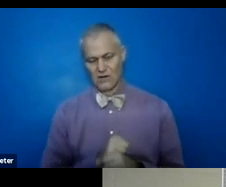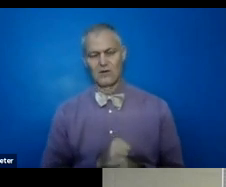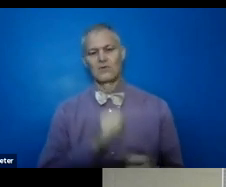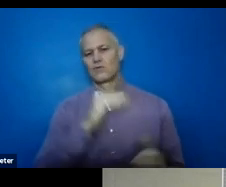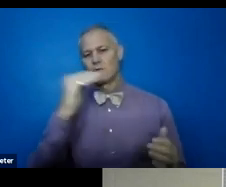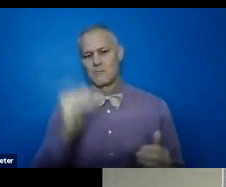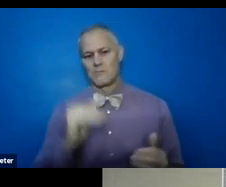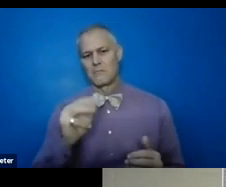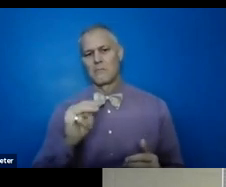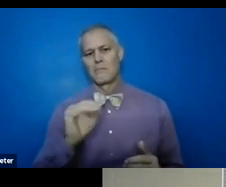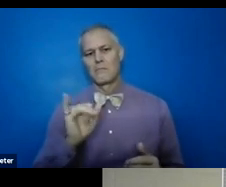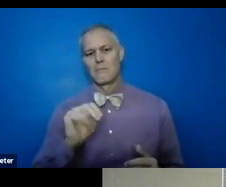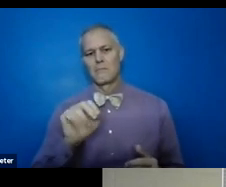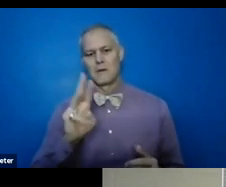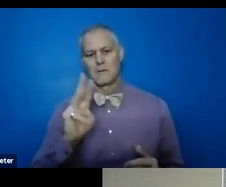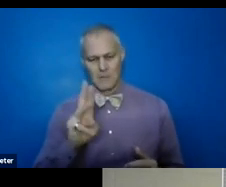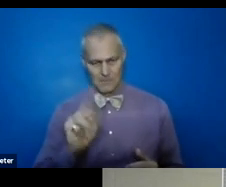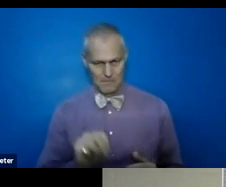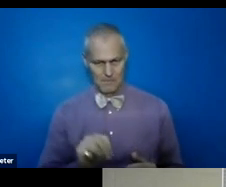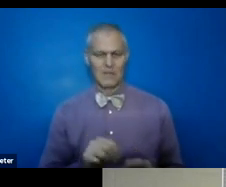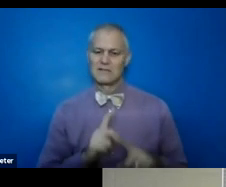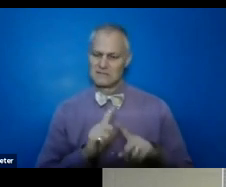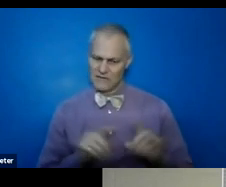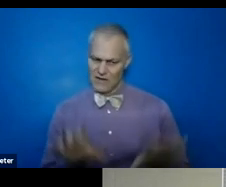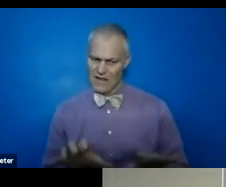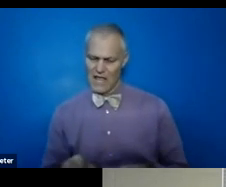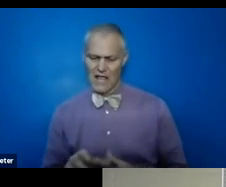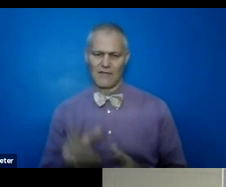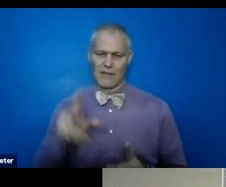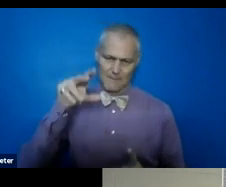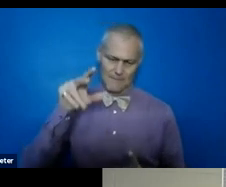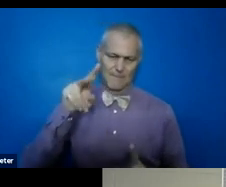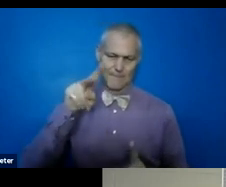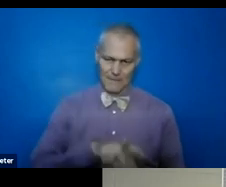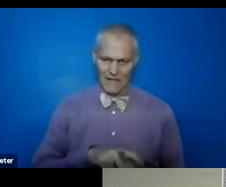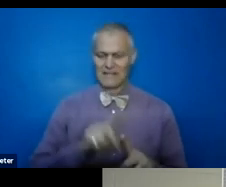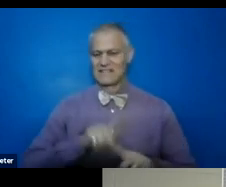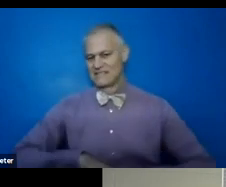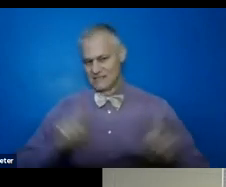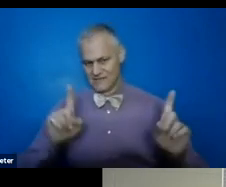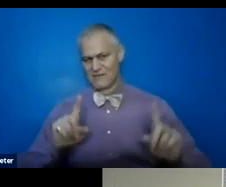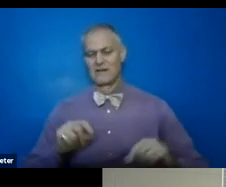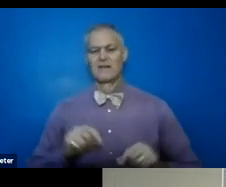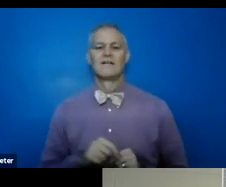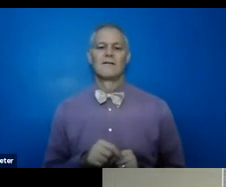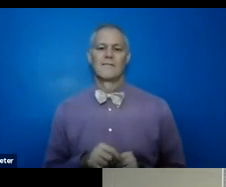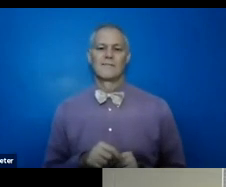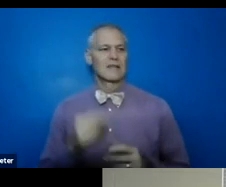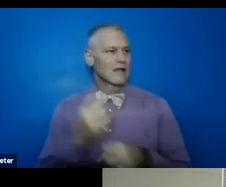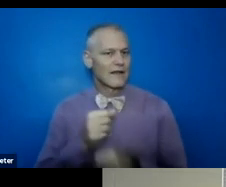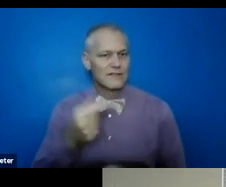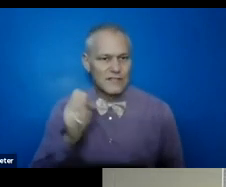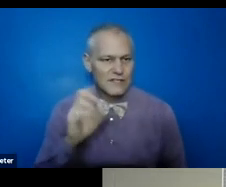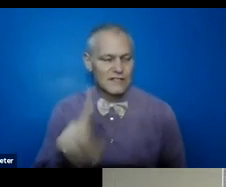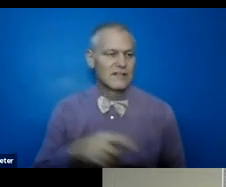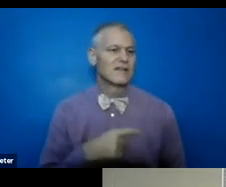minimum security unit, have they done these things differently, are they applying themselves differently inside of the prison, for has gotten their GED, have they gotten